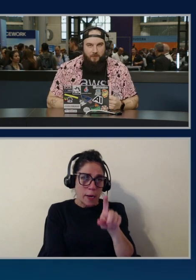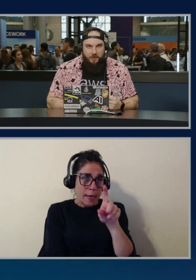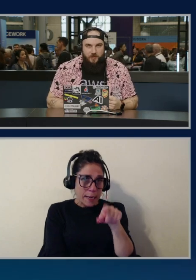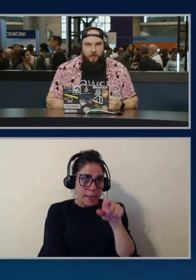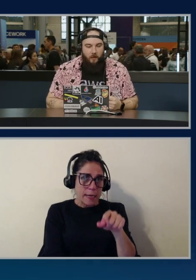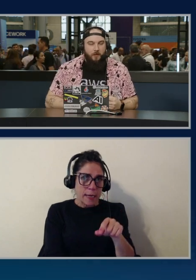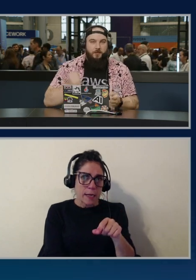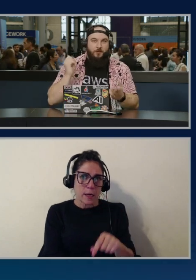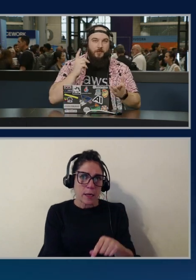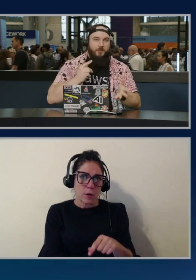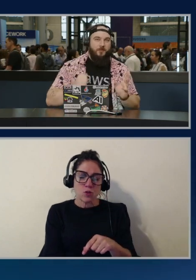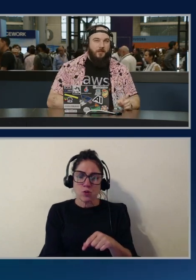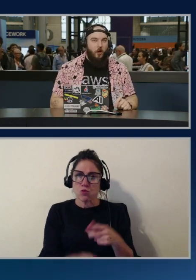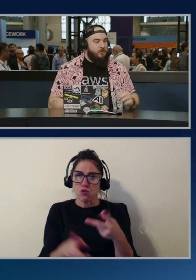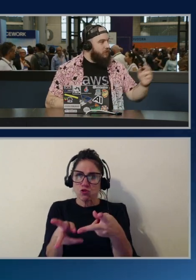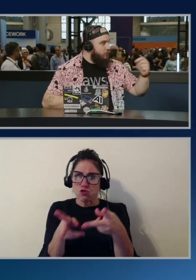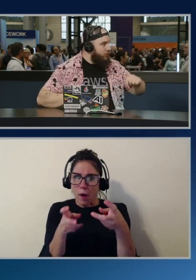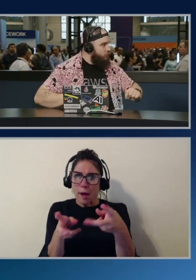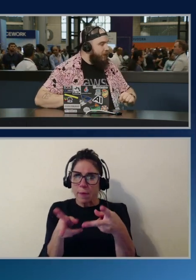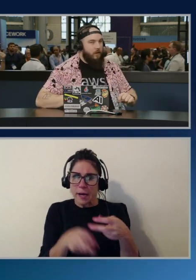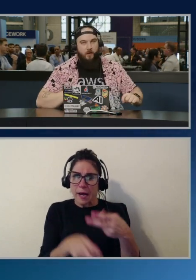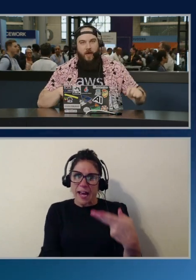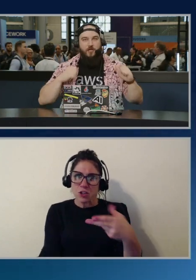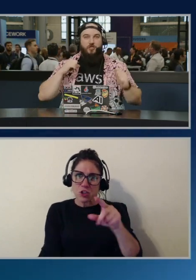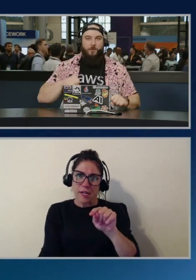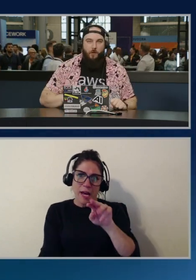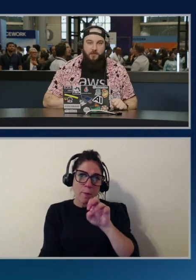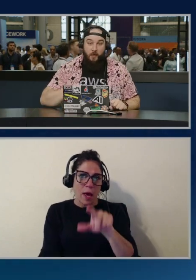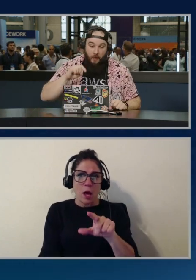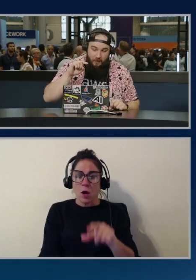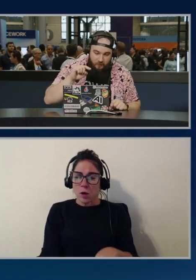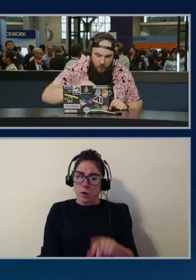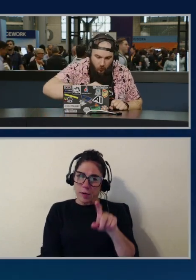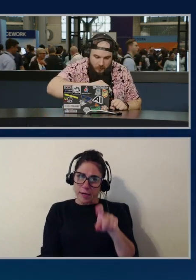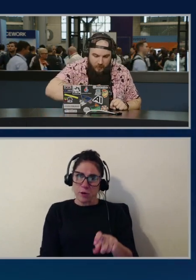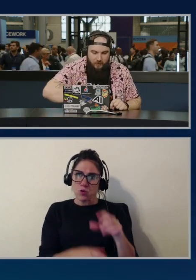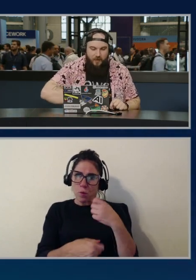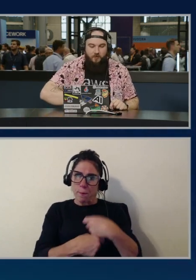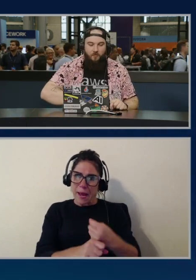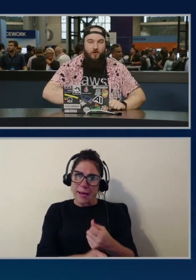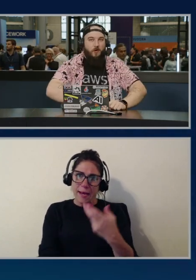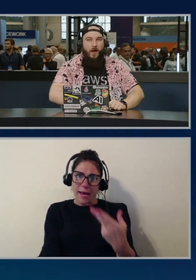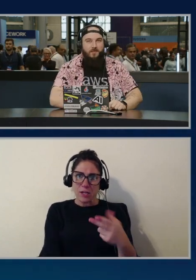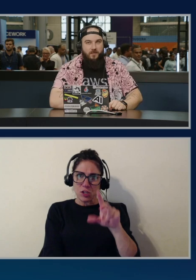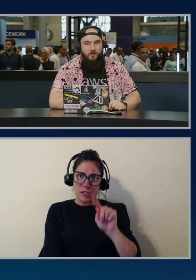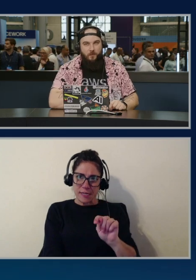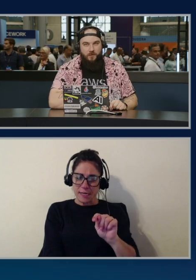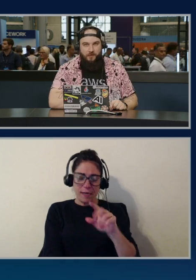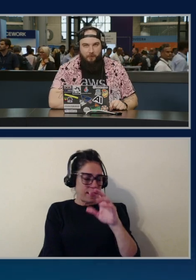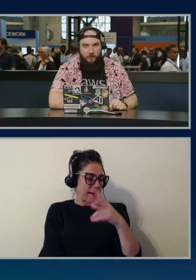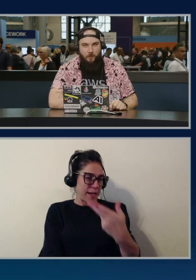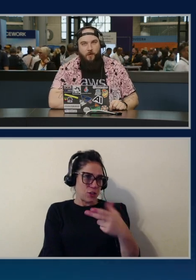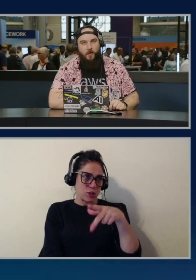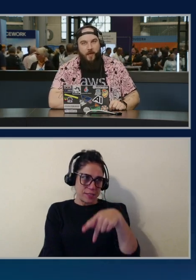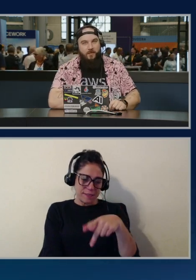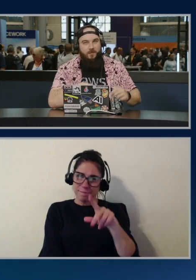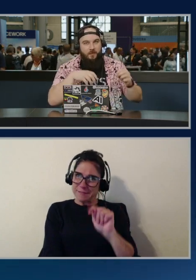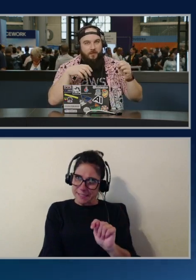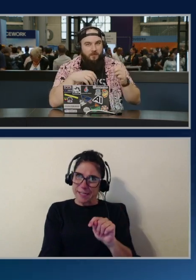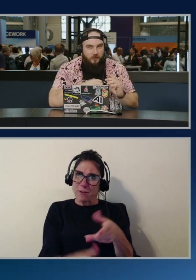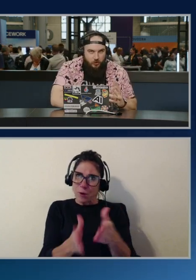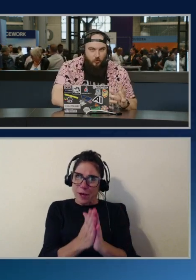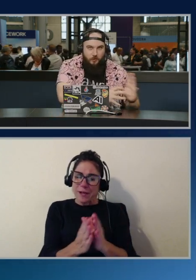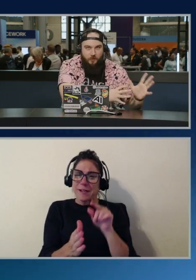scrape some HTML. Yep. You need to make HTTP requests. It knows that request with a W